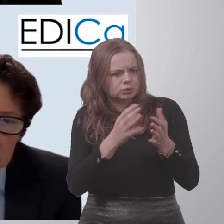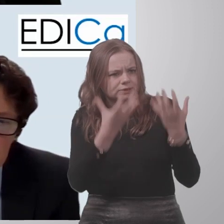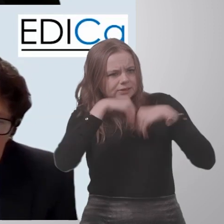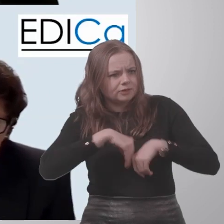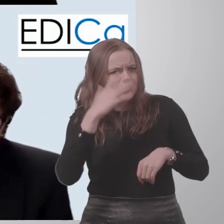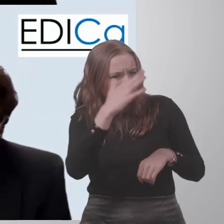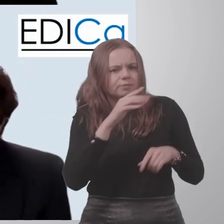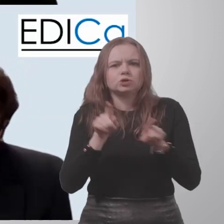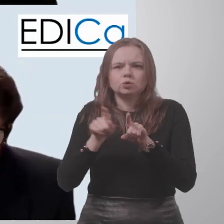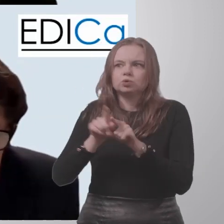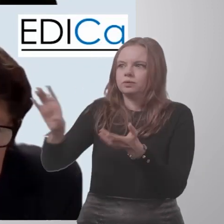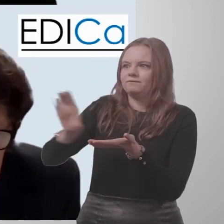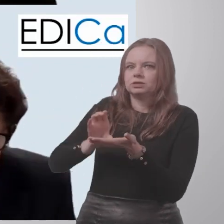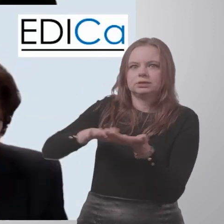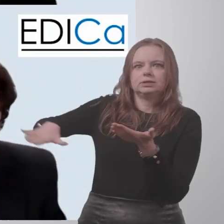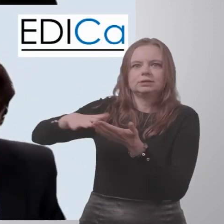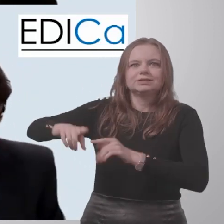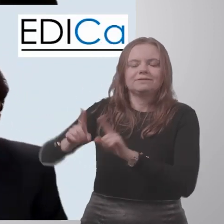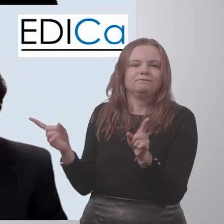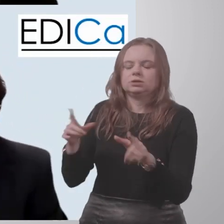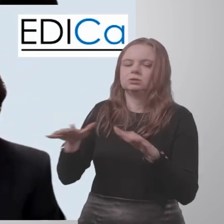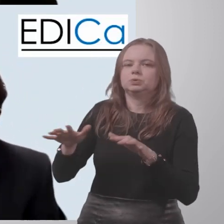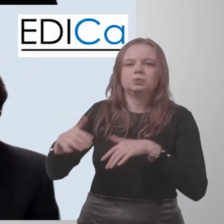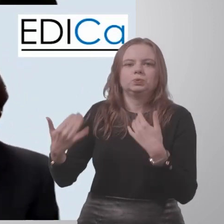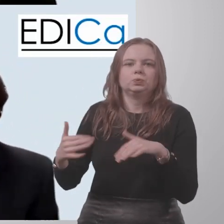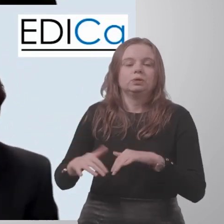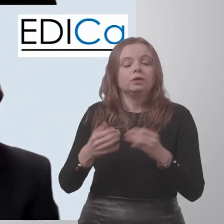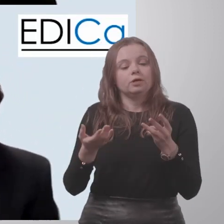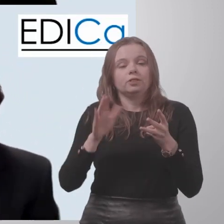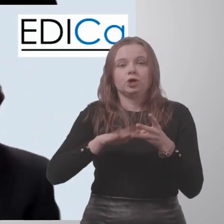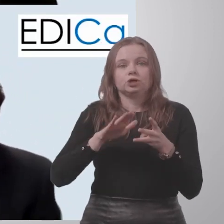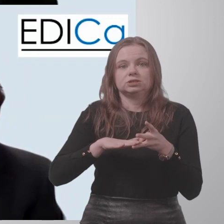is different. And then the third thing that I would be more,